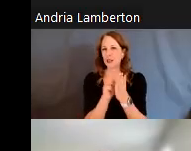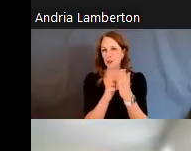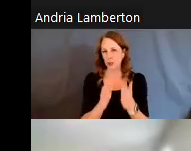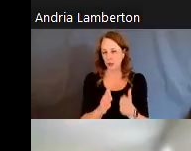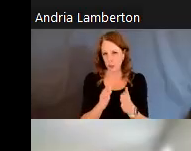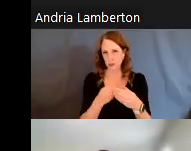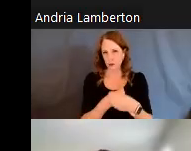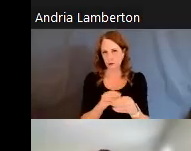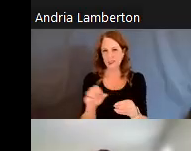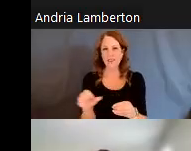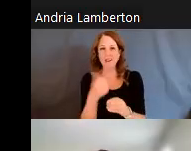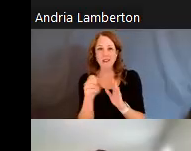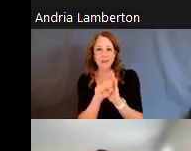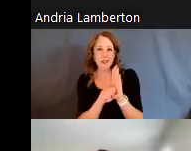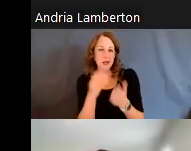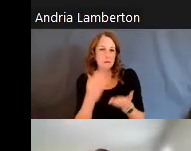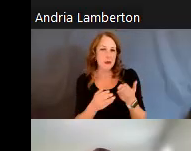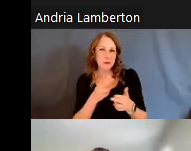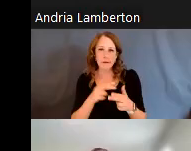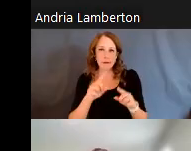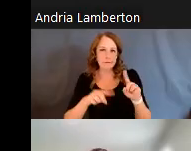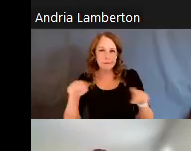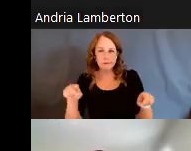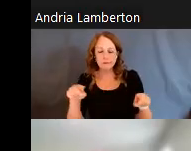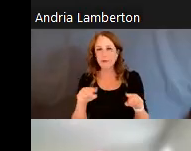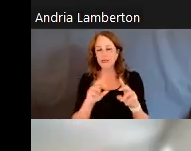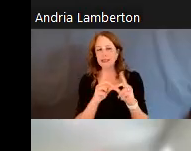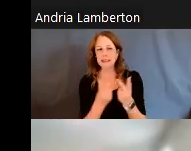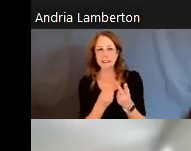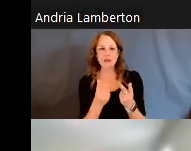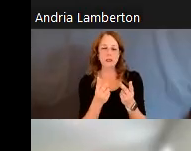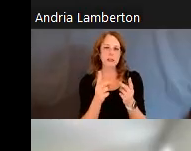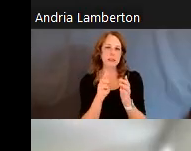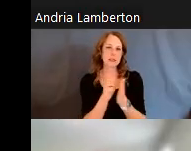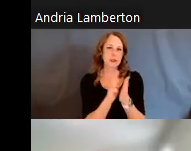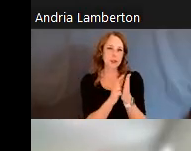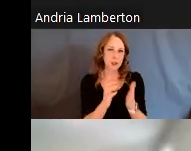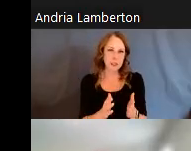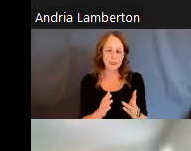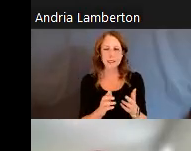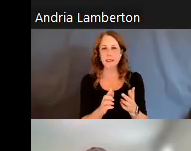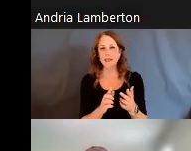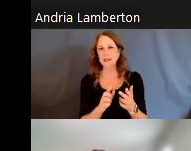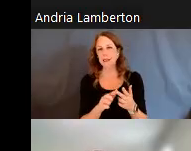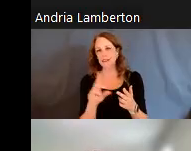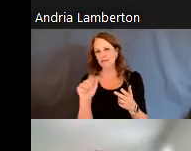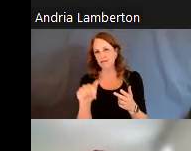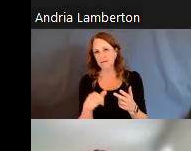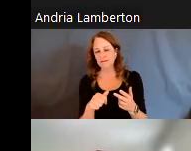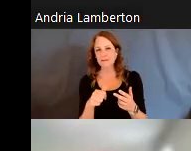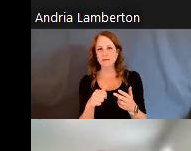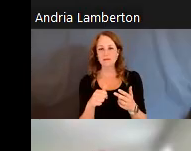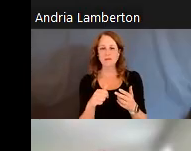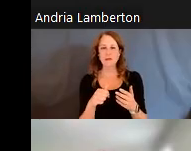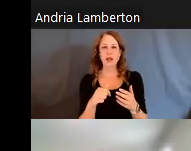states, they might be called something slightly different, like district attorney's office. And federally, they're called